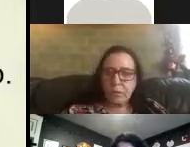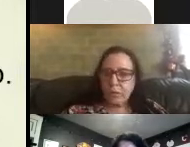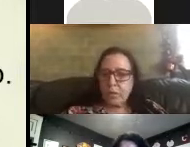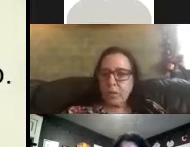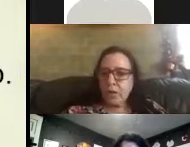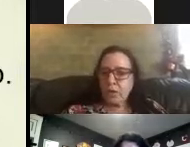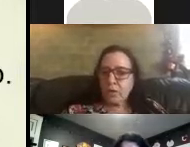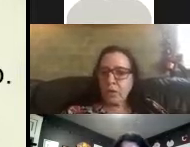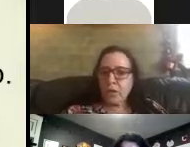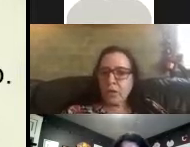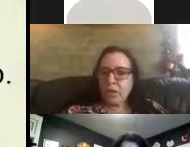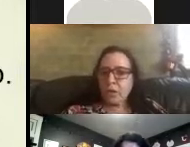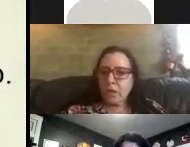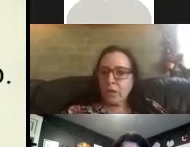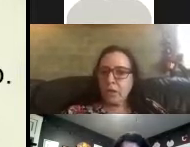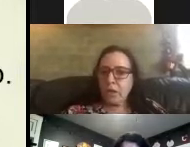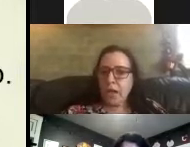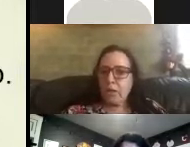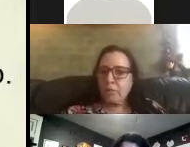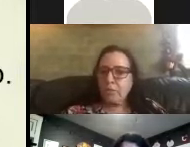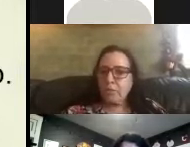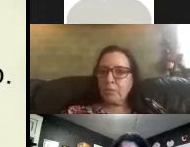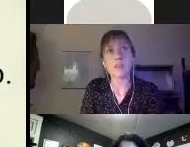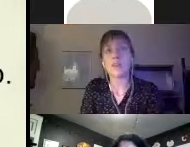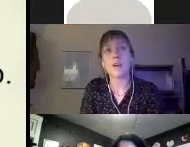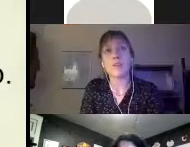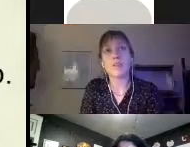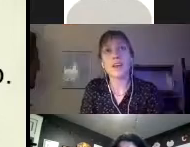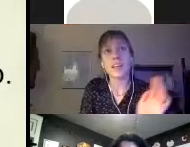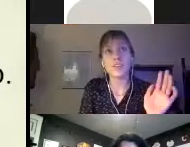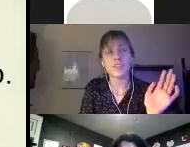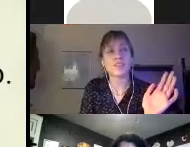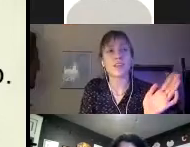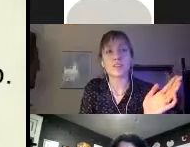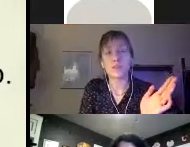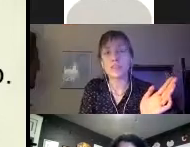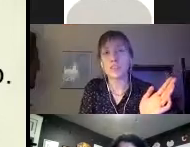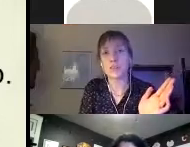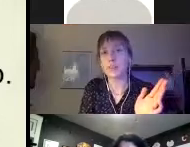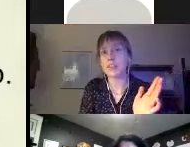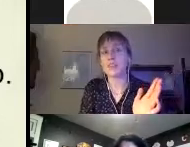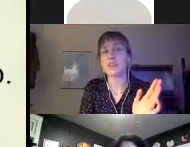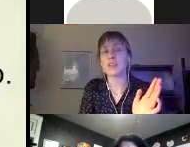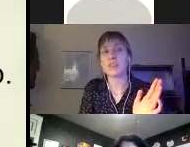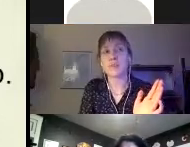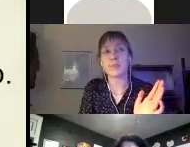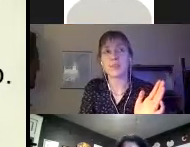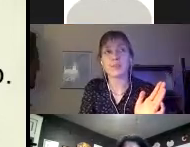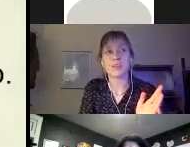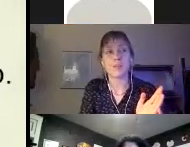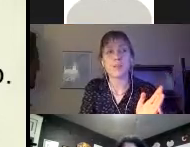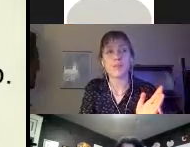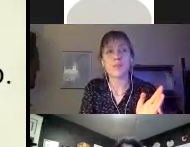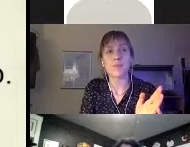concerns. Yeah, that sounds great. Yeah, we'll do the next 3 raise hands and then we can move I ahead. can actually answer Aaron's question quickly too, because I don't believe